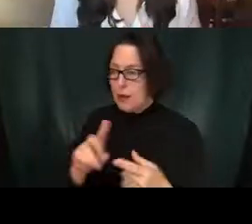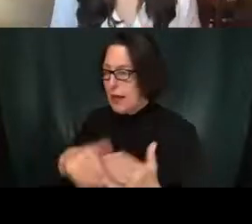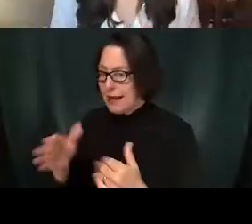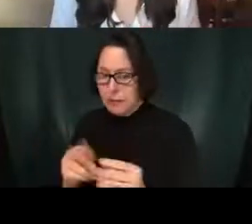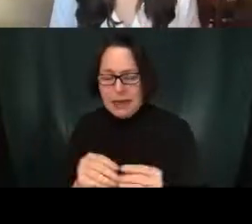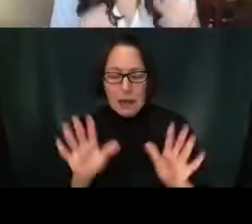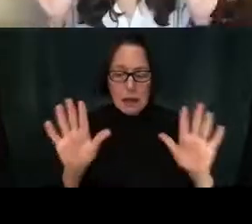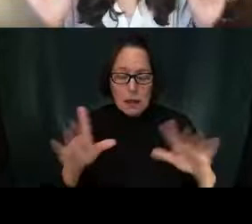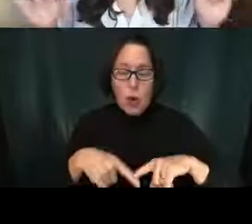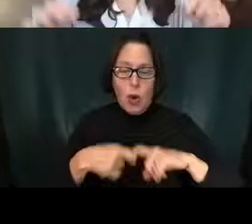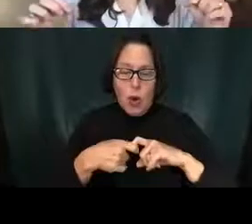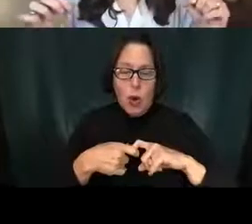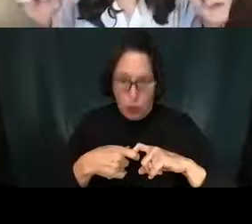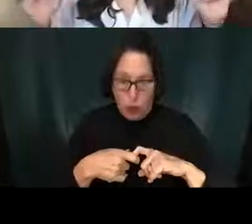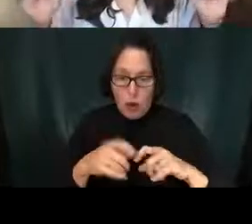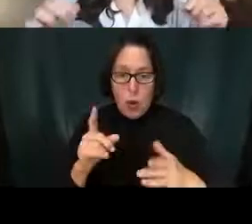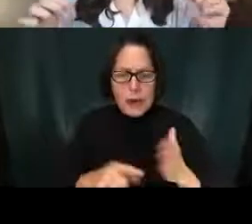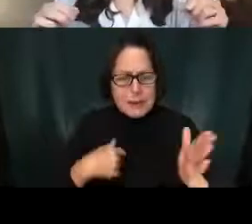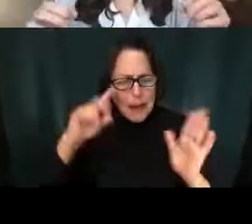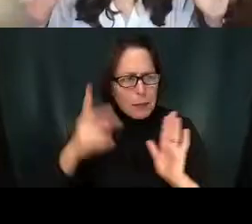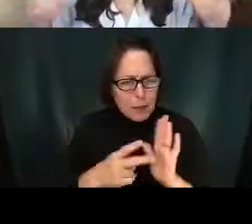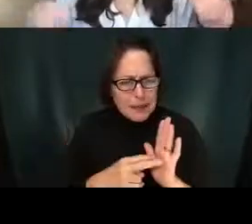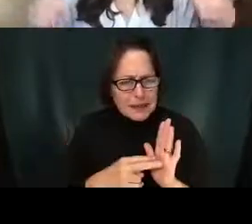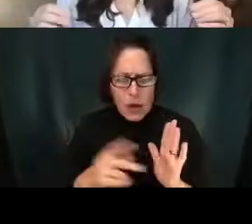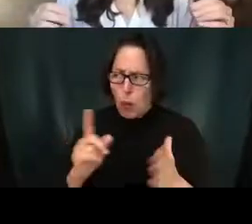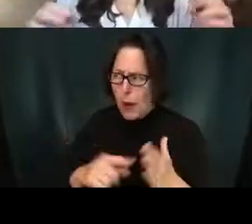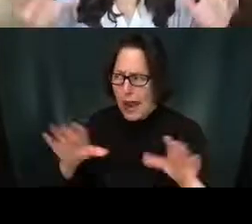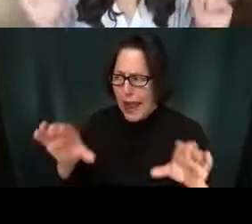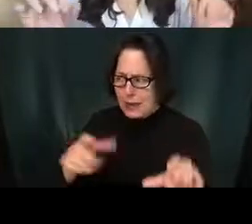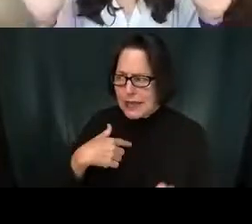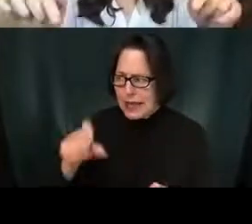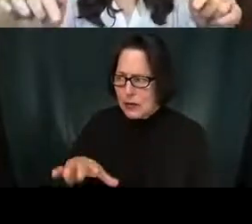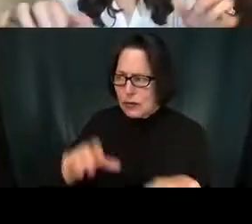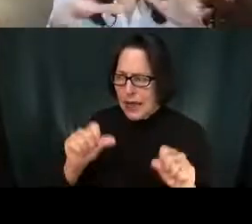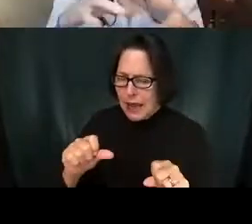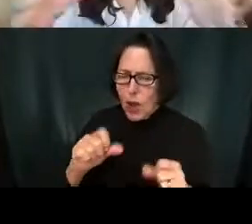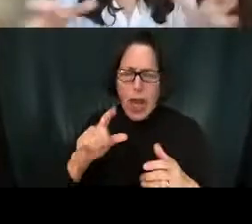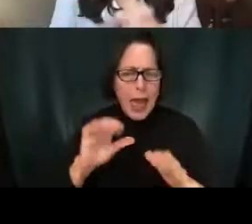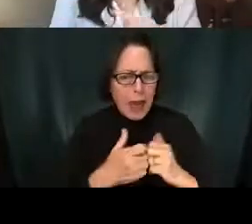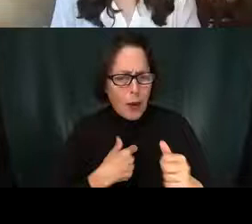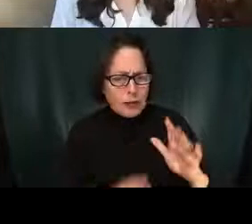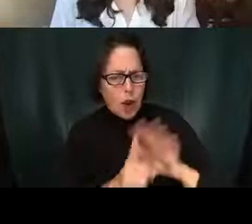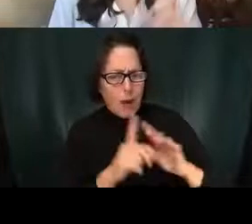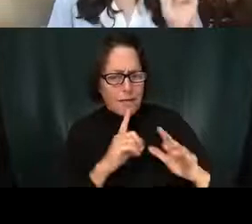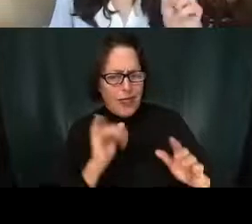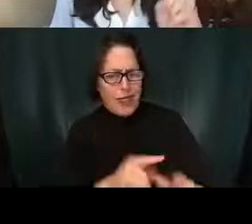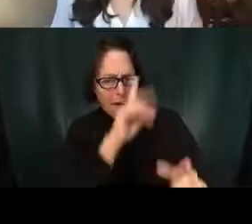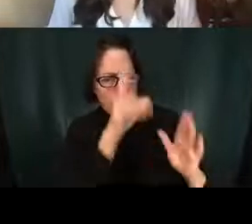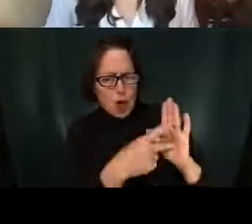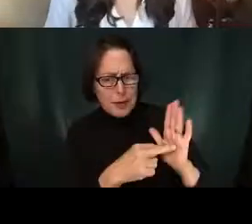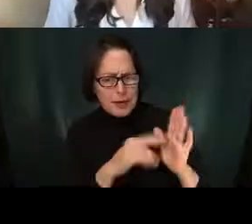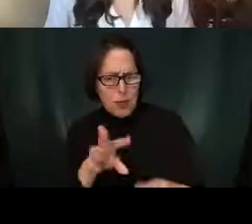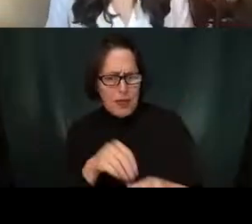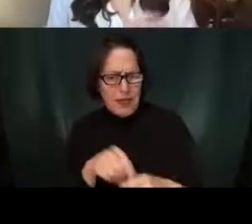my purpose, and then what are the actions I need to take? How do I want to show up to align with that purpose in this interaction? And I've also